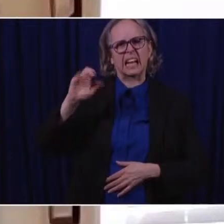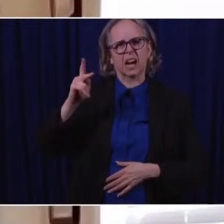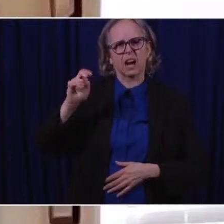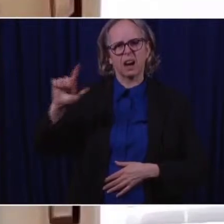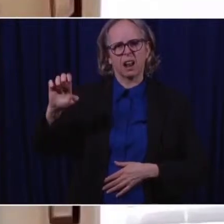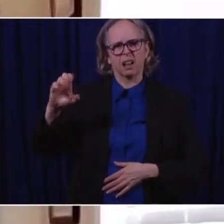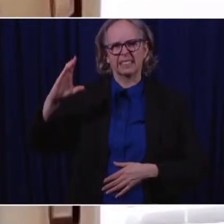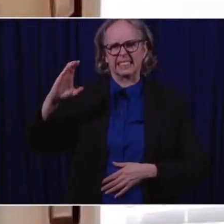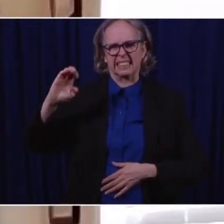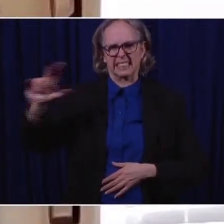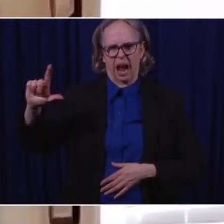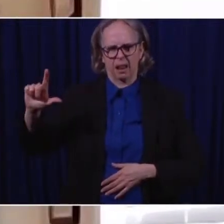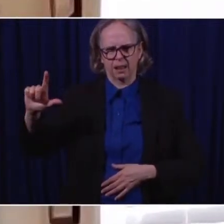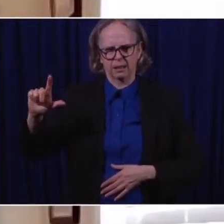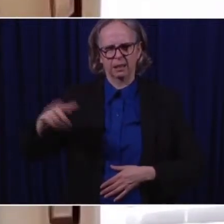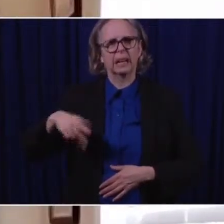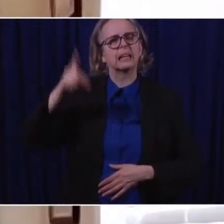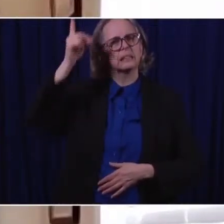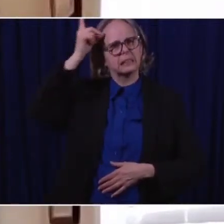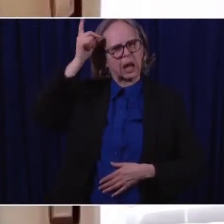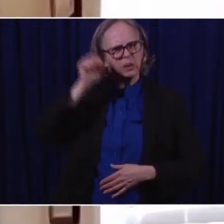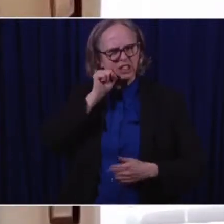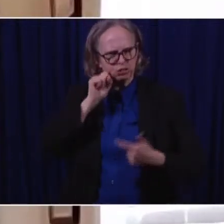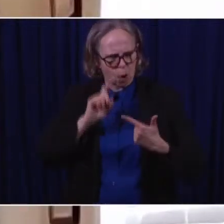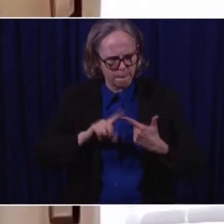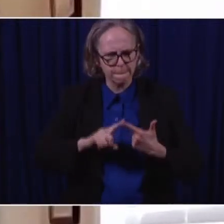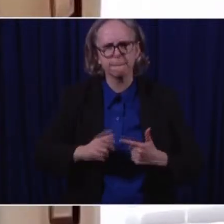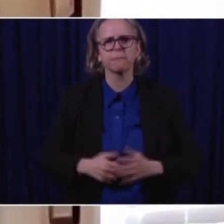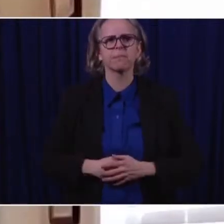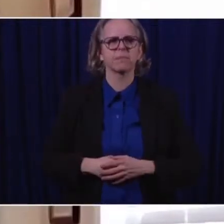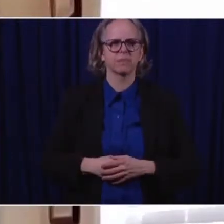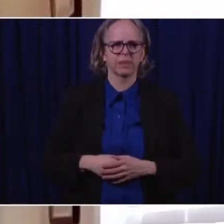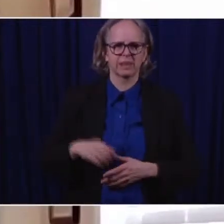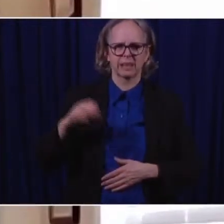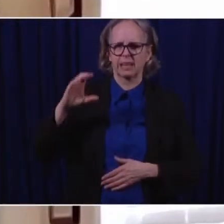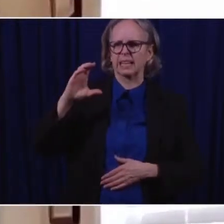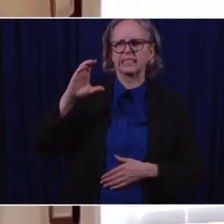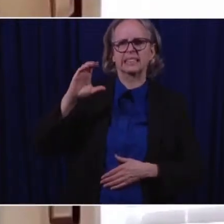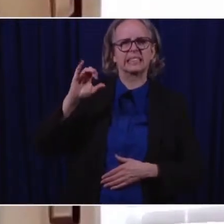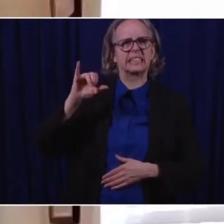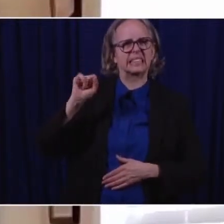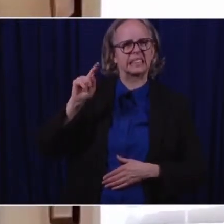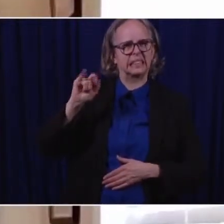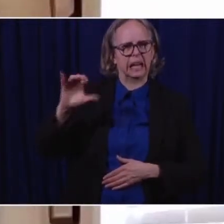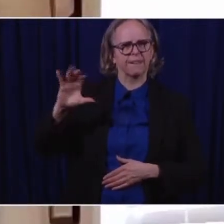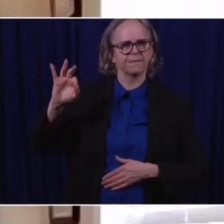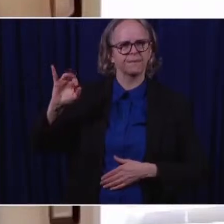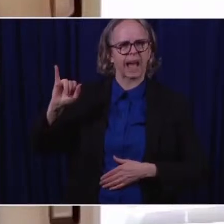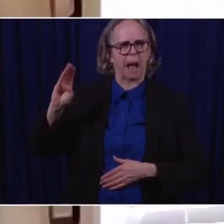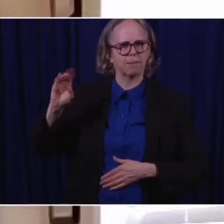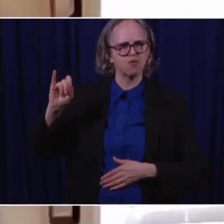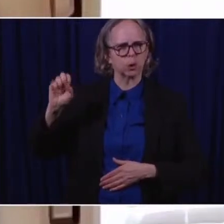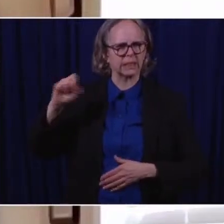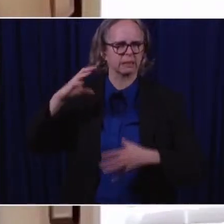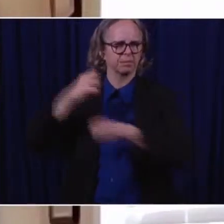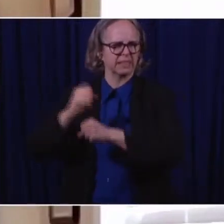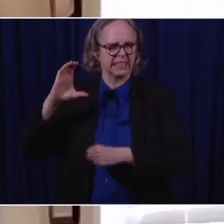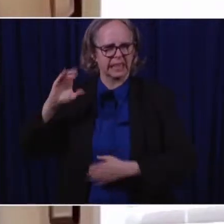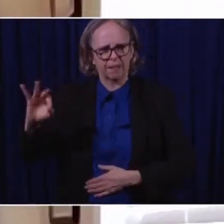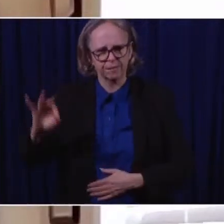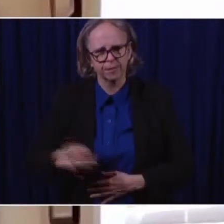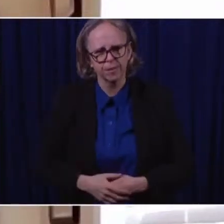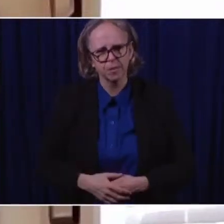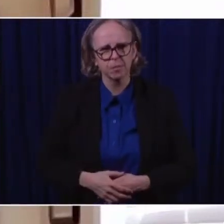Down syndrome, cystic fibrosis, muscular dystrophy,